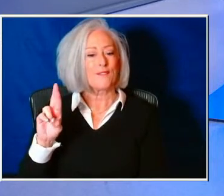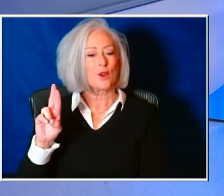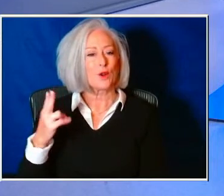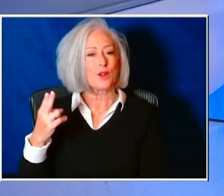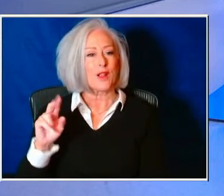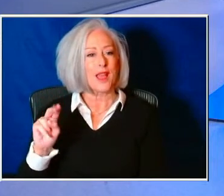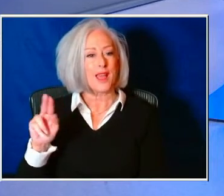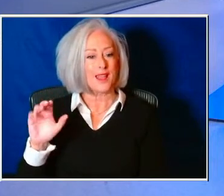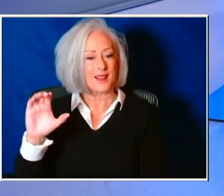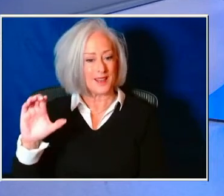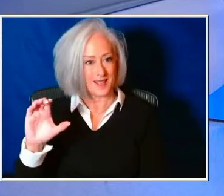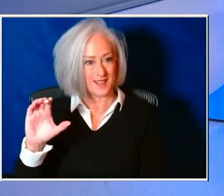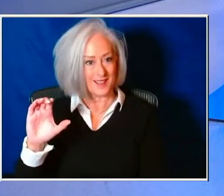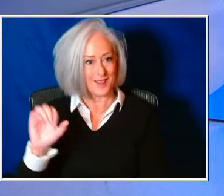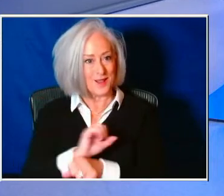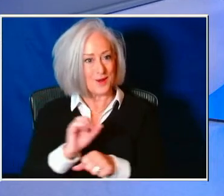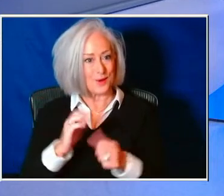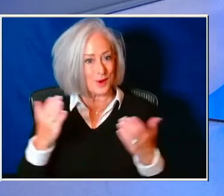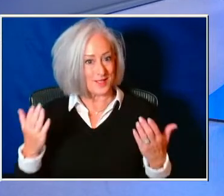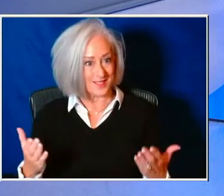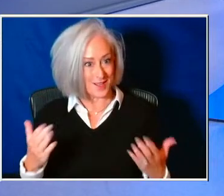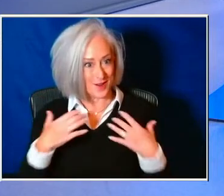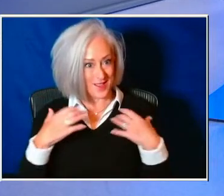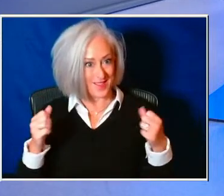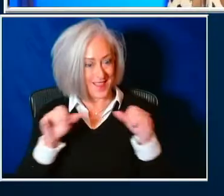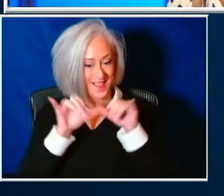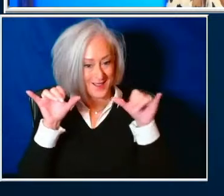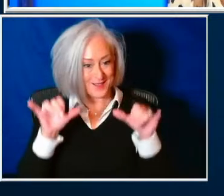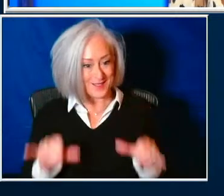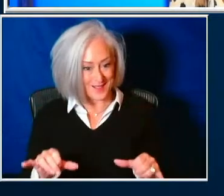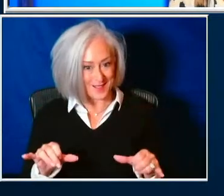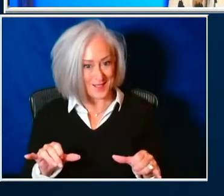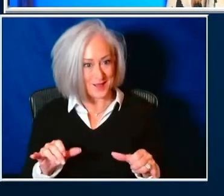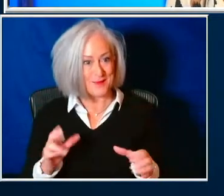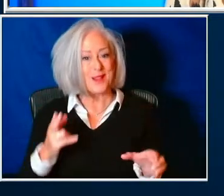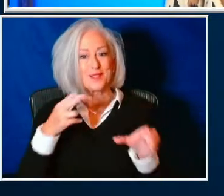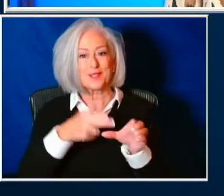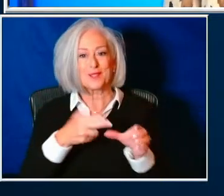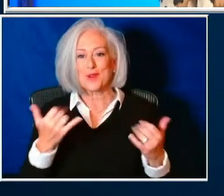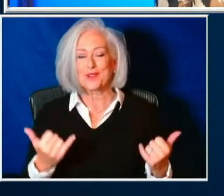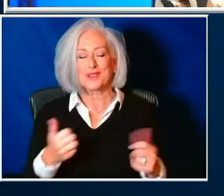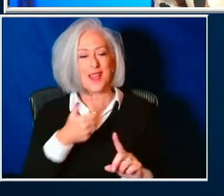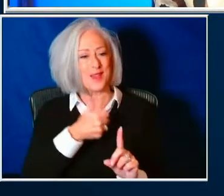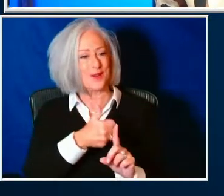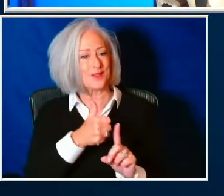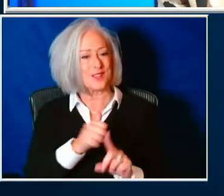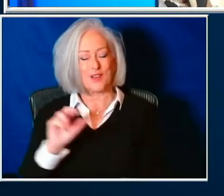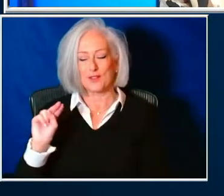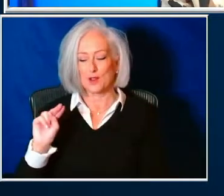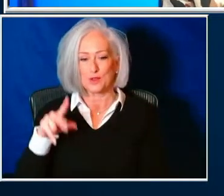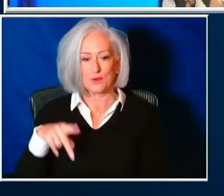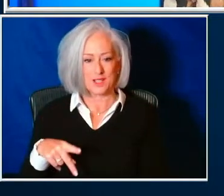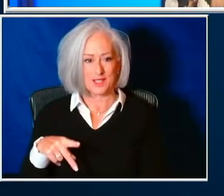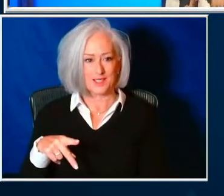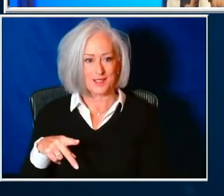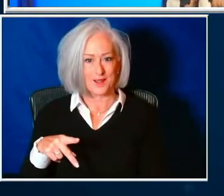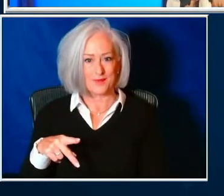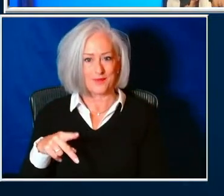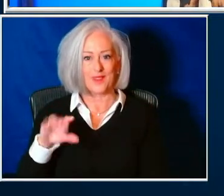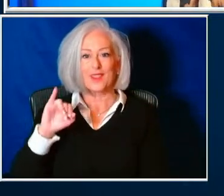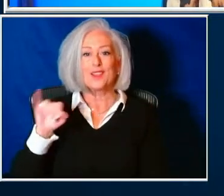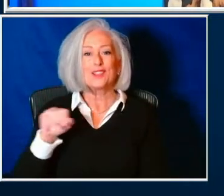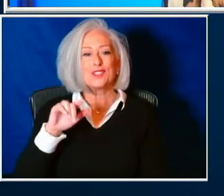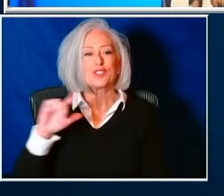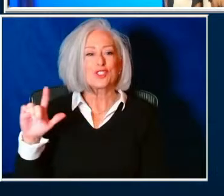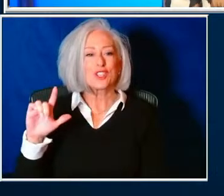We will have lots of questions. I already have many for you this morning. Jill Chadwick is also going to let us watch her get a test here in just a